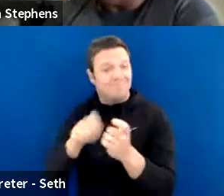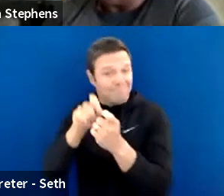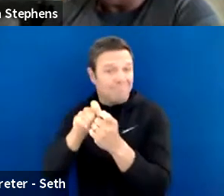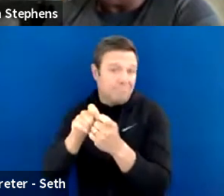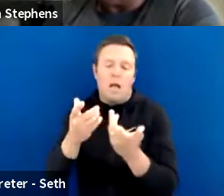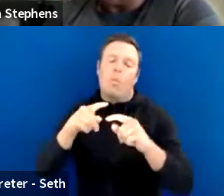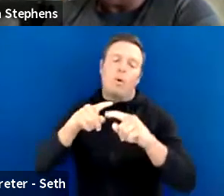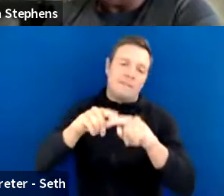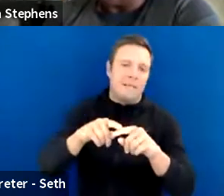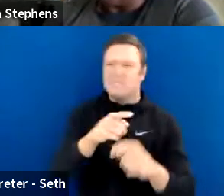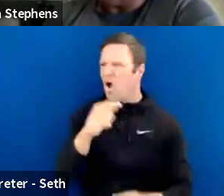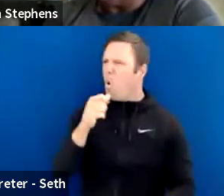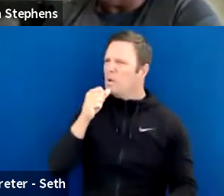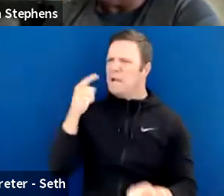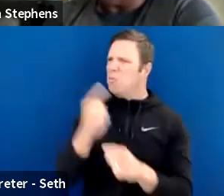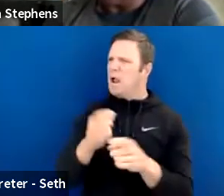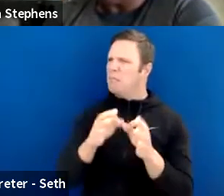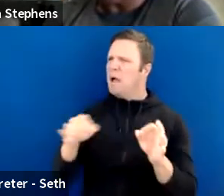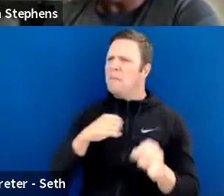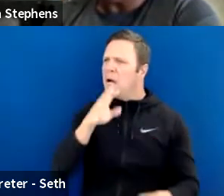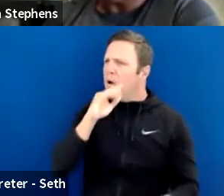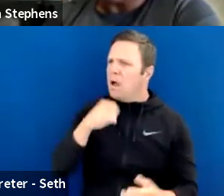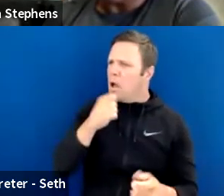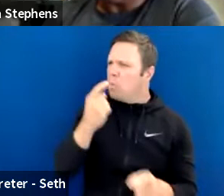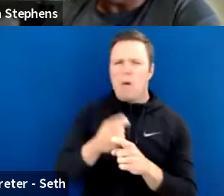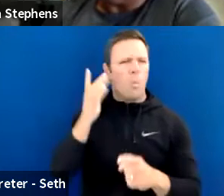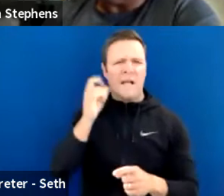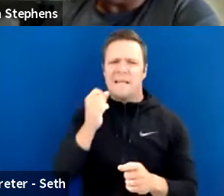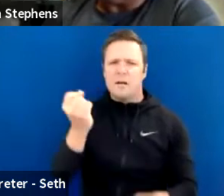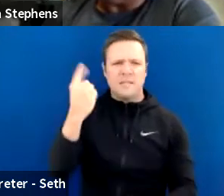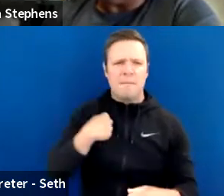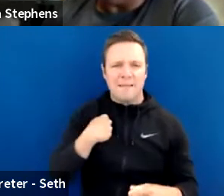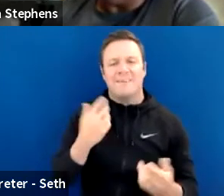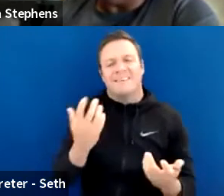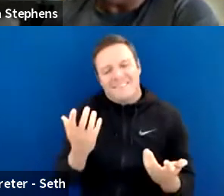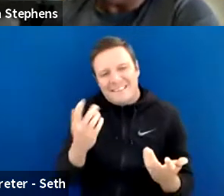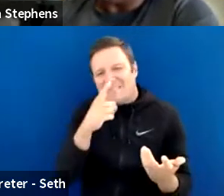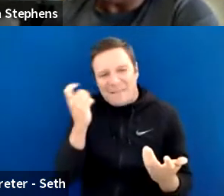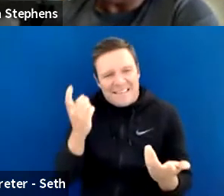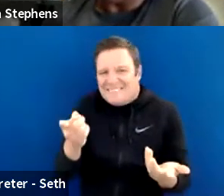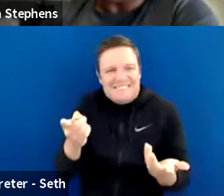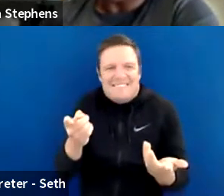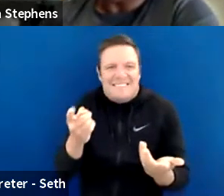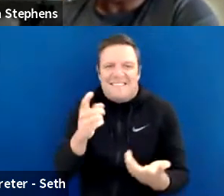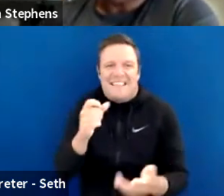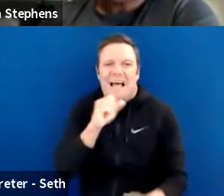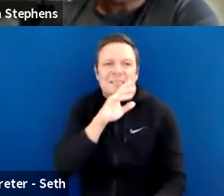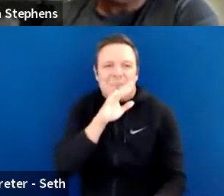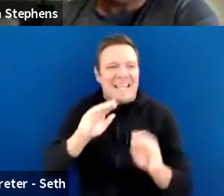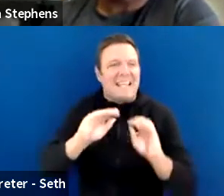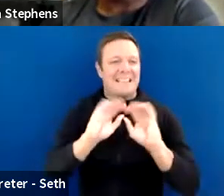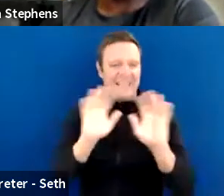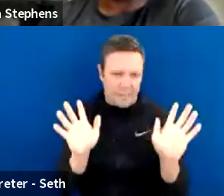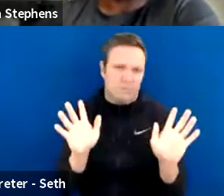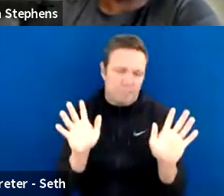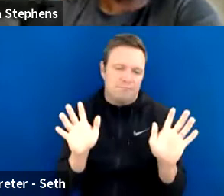it's inaccurate. I slur my words. I don't know why it's not picking that up. So it's only as accurate as we speak. But that